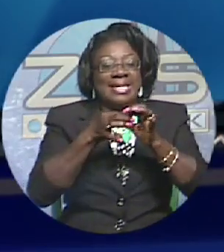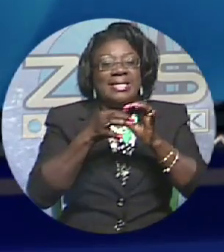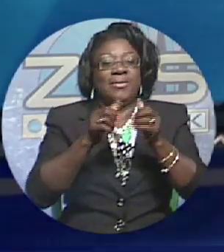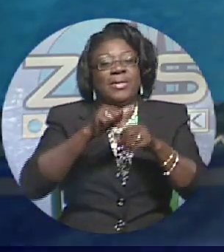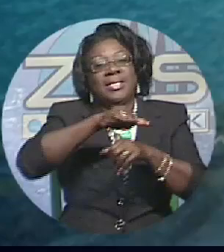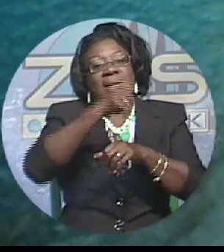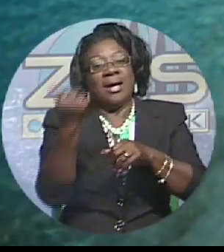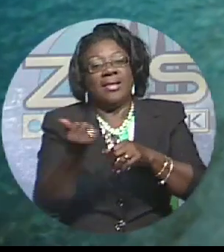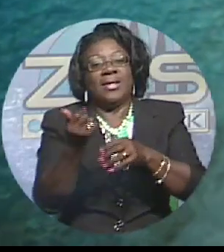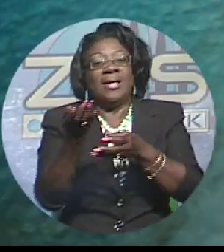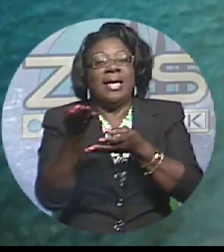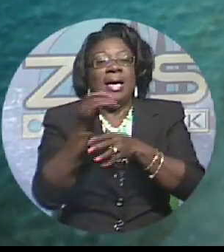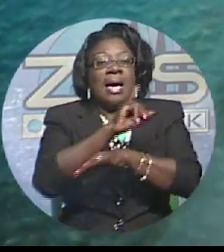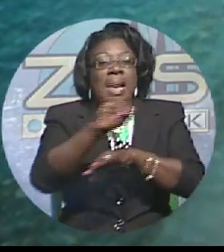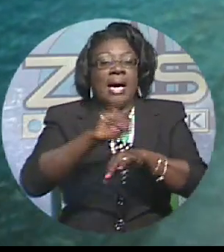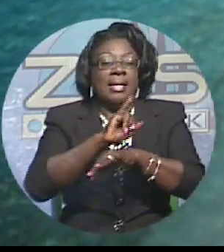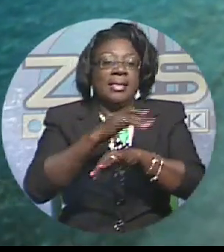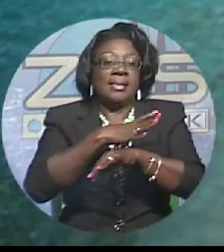Connection.